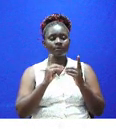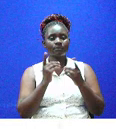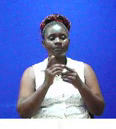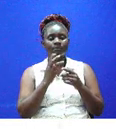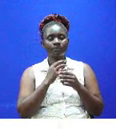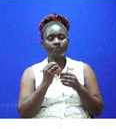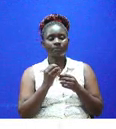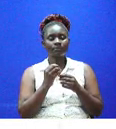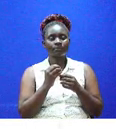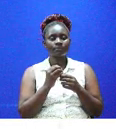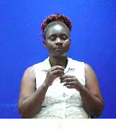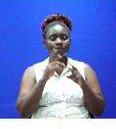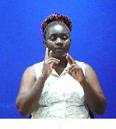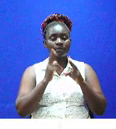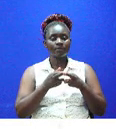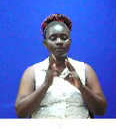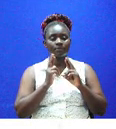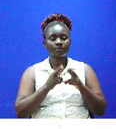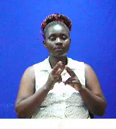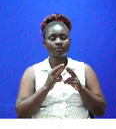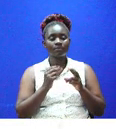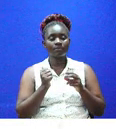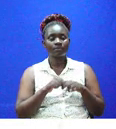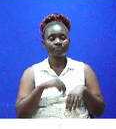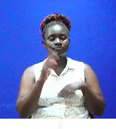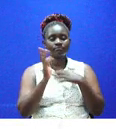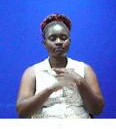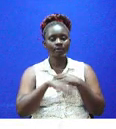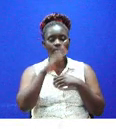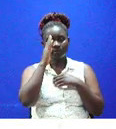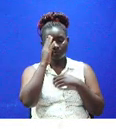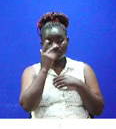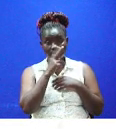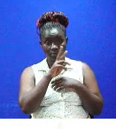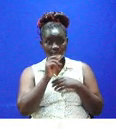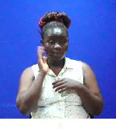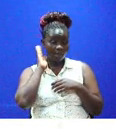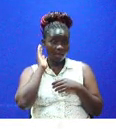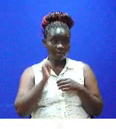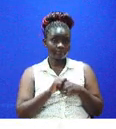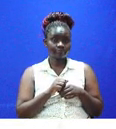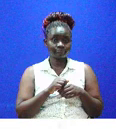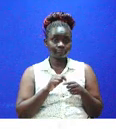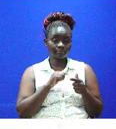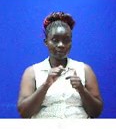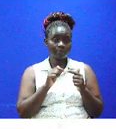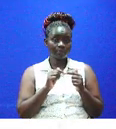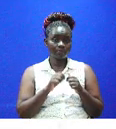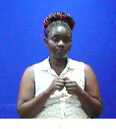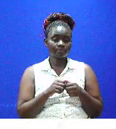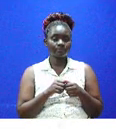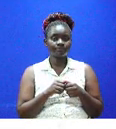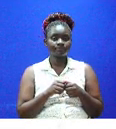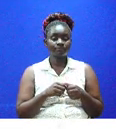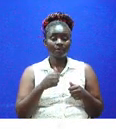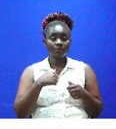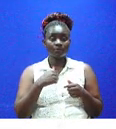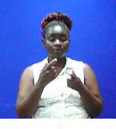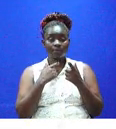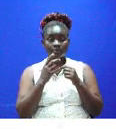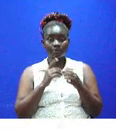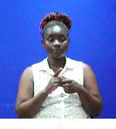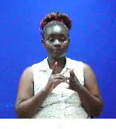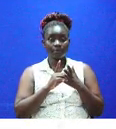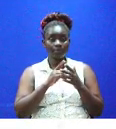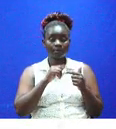that sexual offenses are very, very serious and they should be heard within our court systems. So for me, just the deliberations